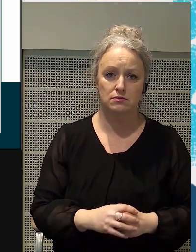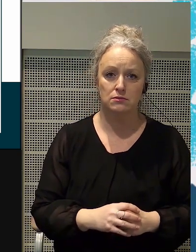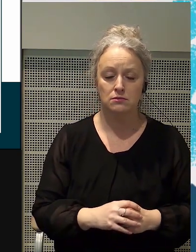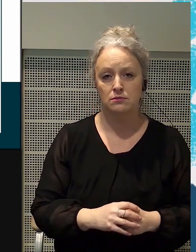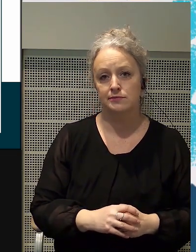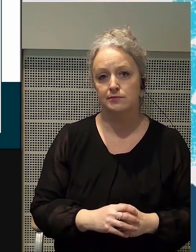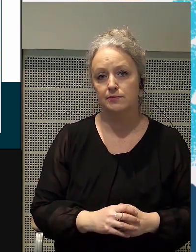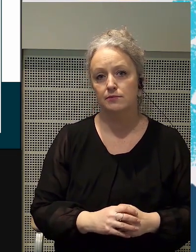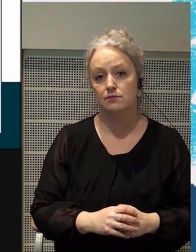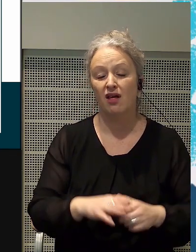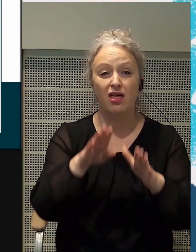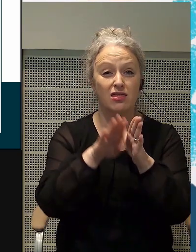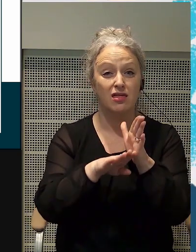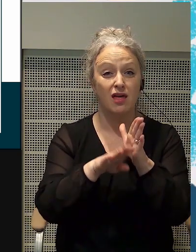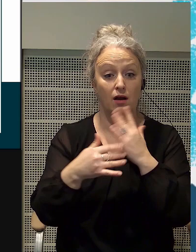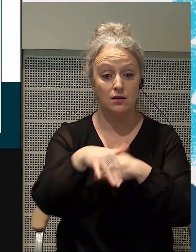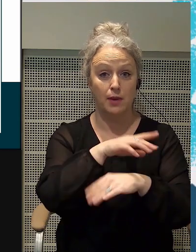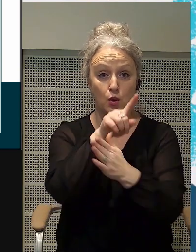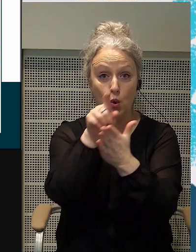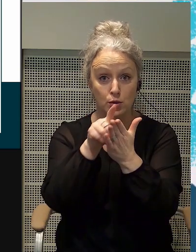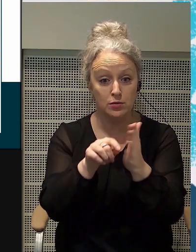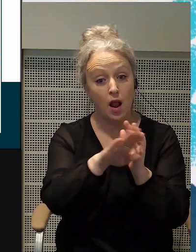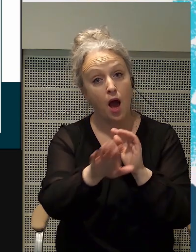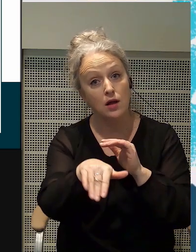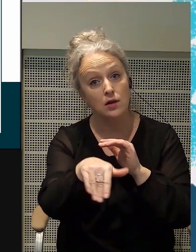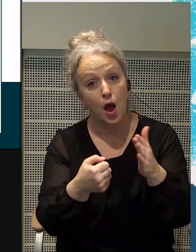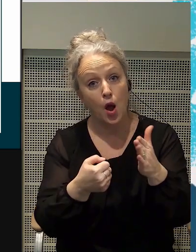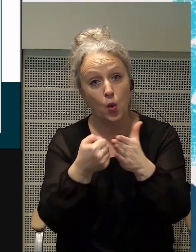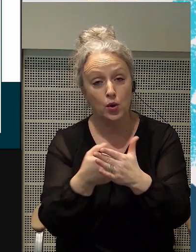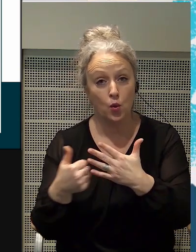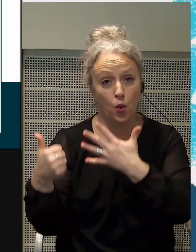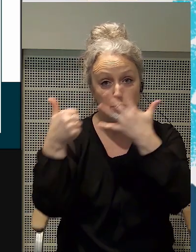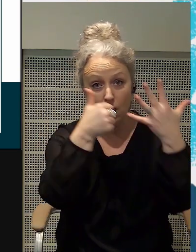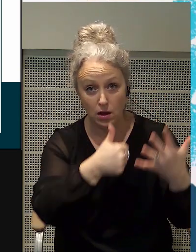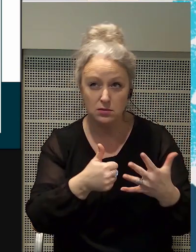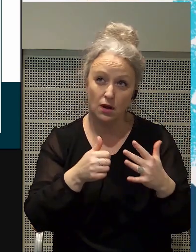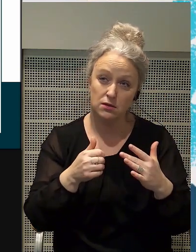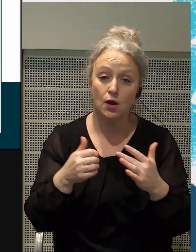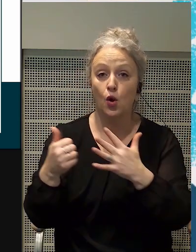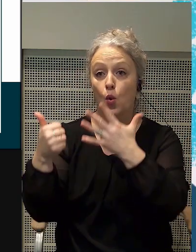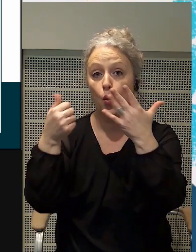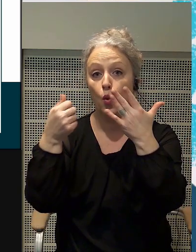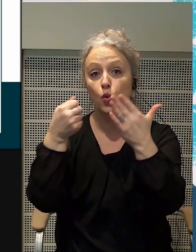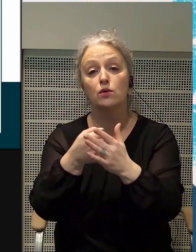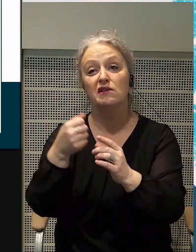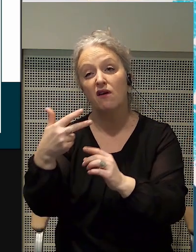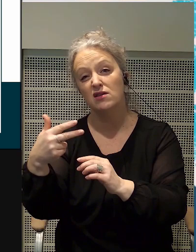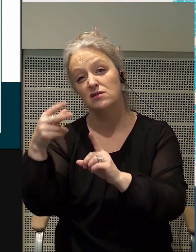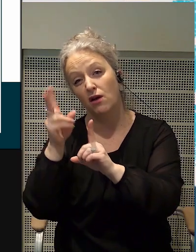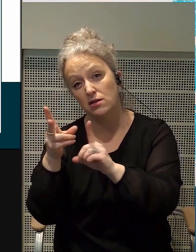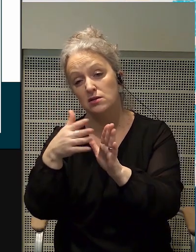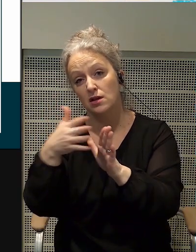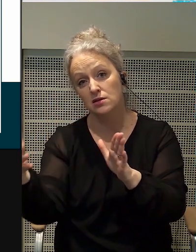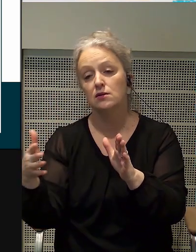12, 12 to 16 or 18, and then adults. And then in parallel, you can ask proxy questionnaires. So you ask the